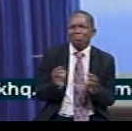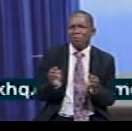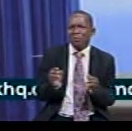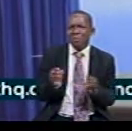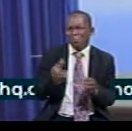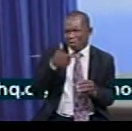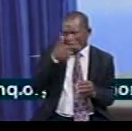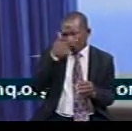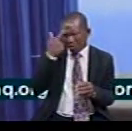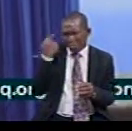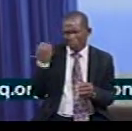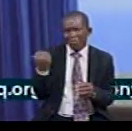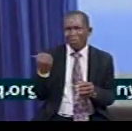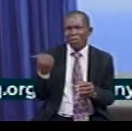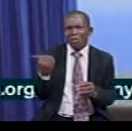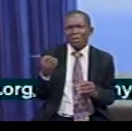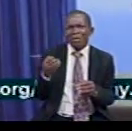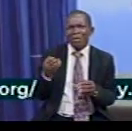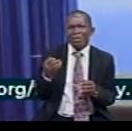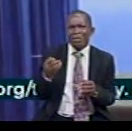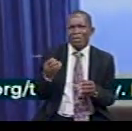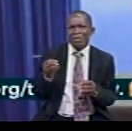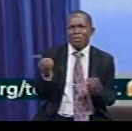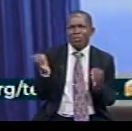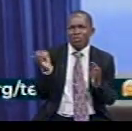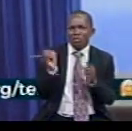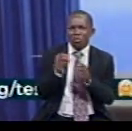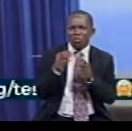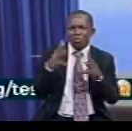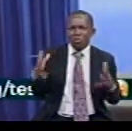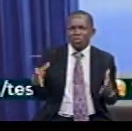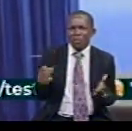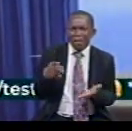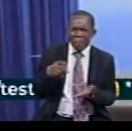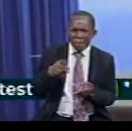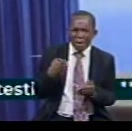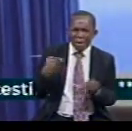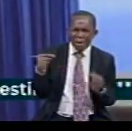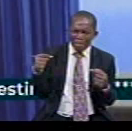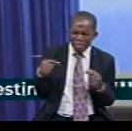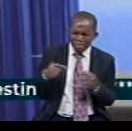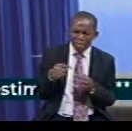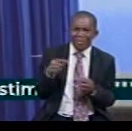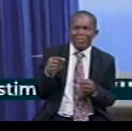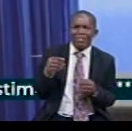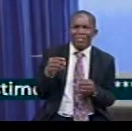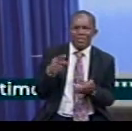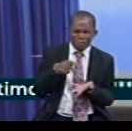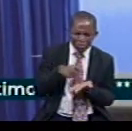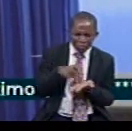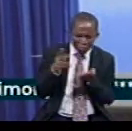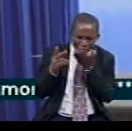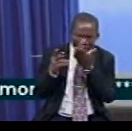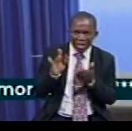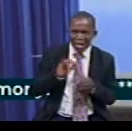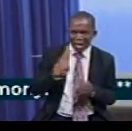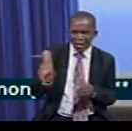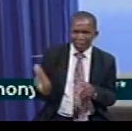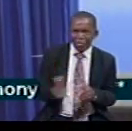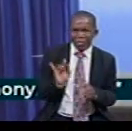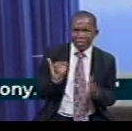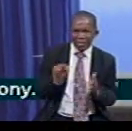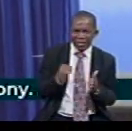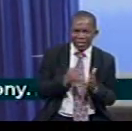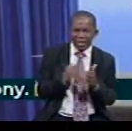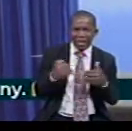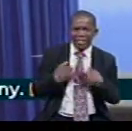majority intake of antibiotics and other painkillers, it has affected the right side of my kidney and the liver. In